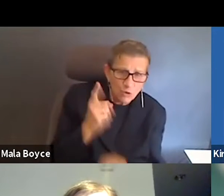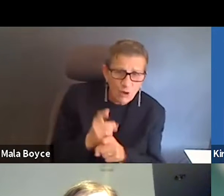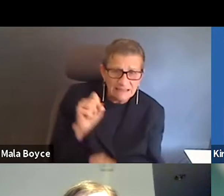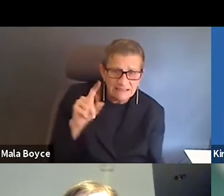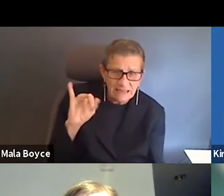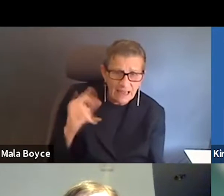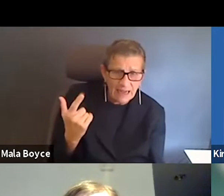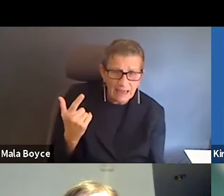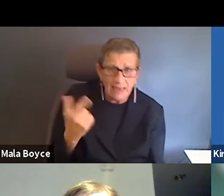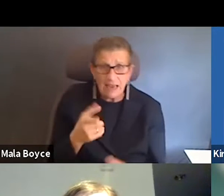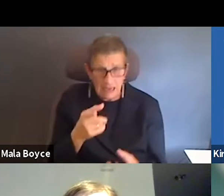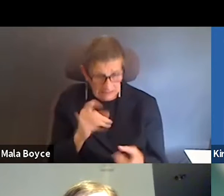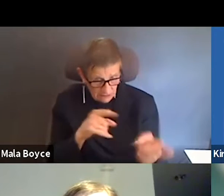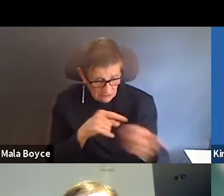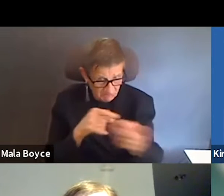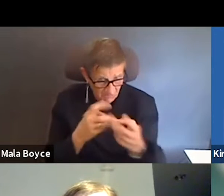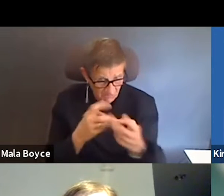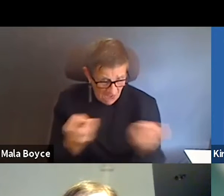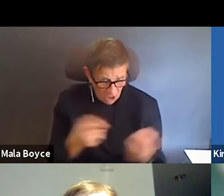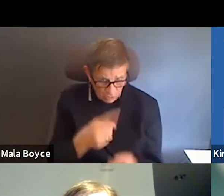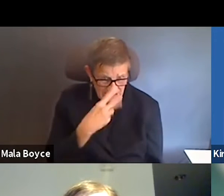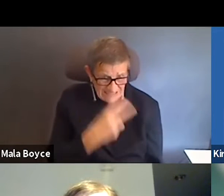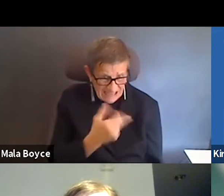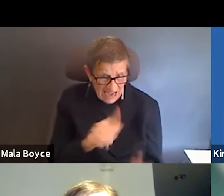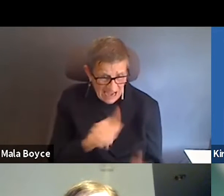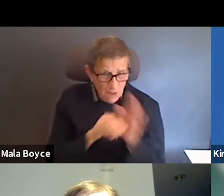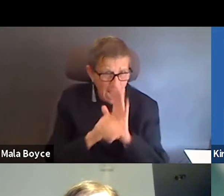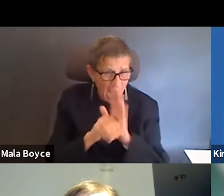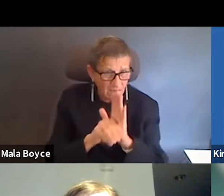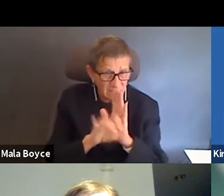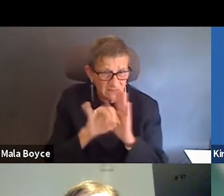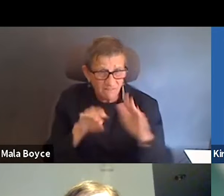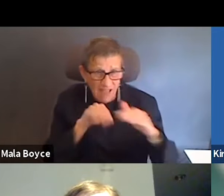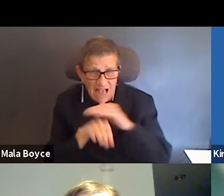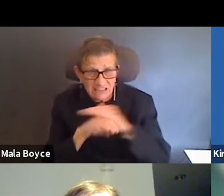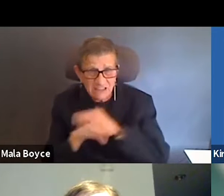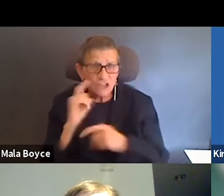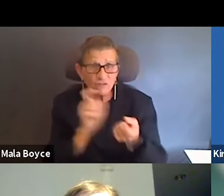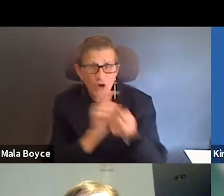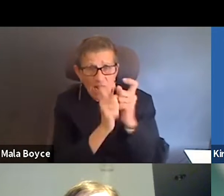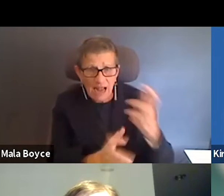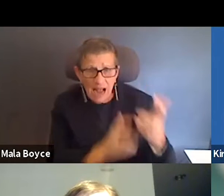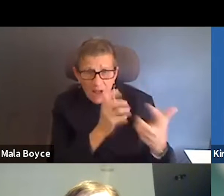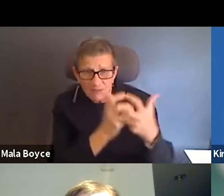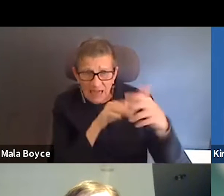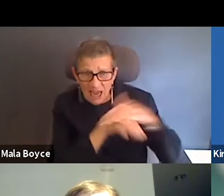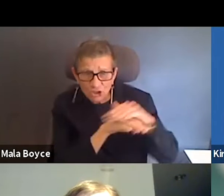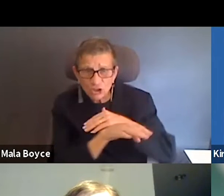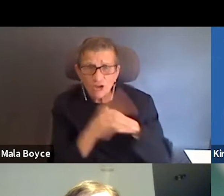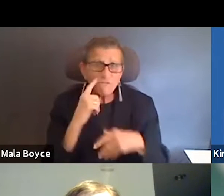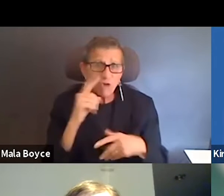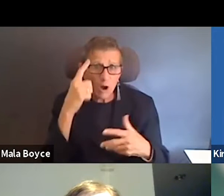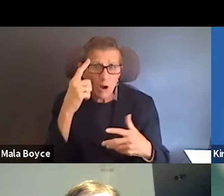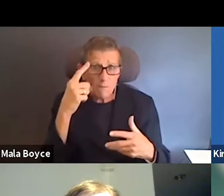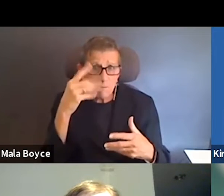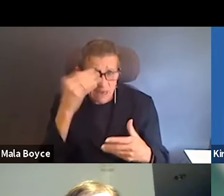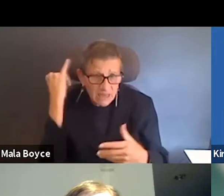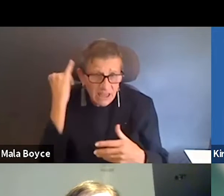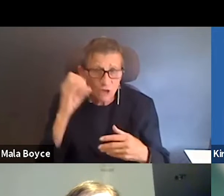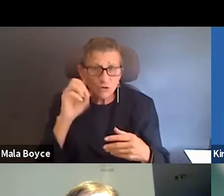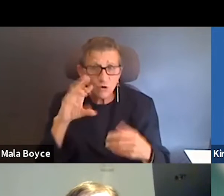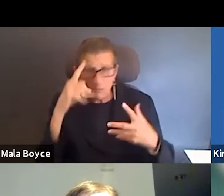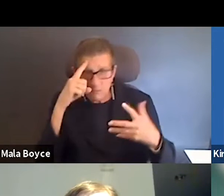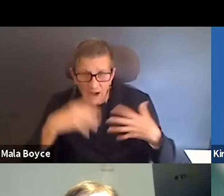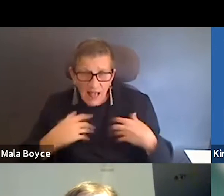you, to the panelists, seen models of access and accommodation for mental health and mental illness that felt